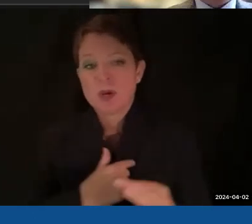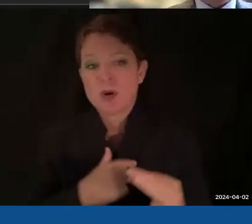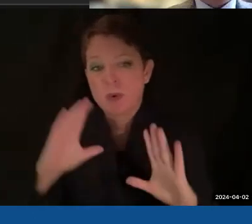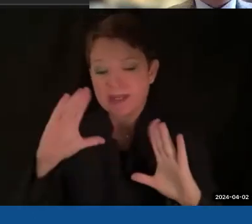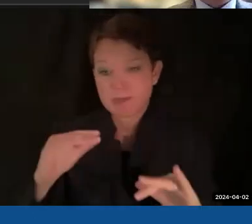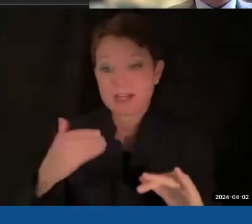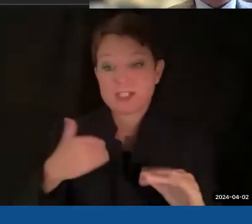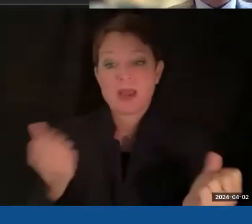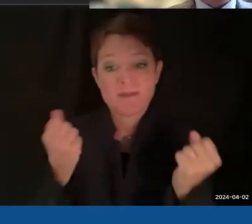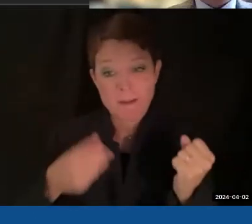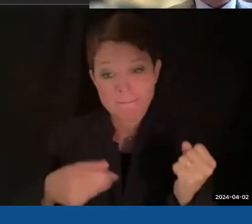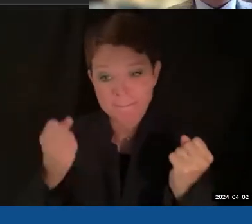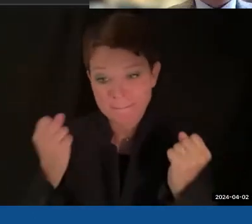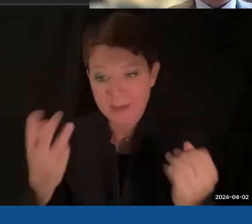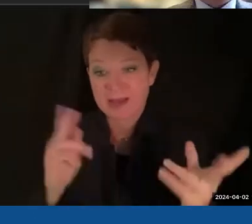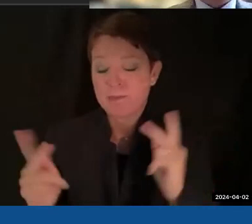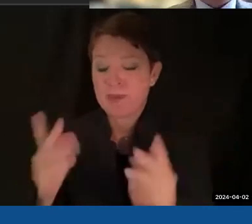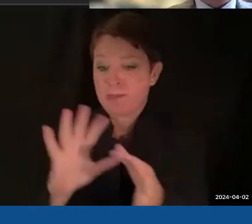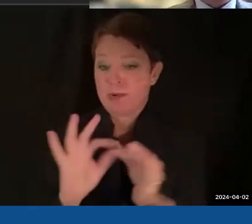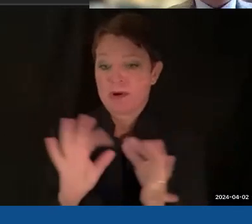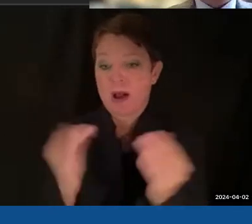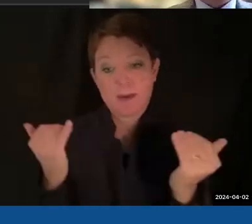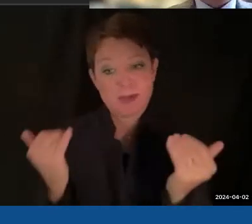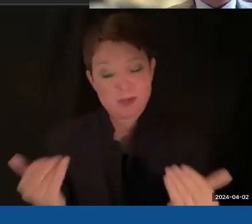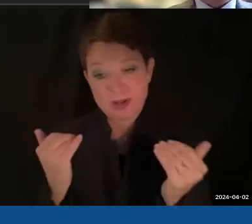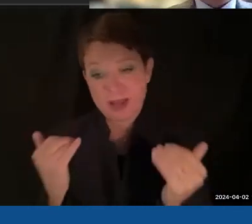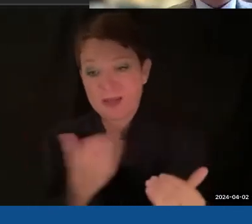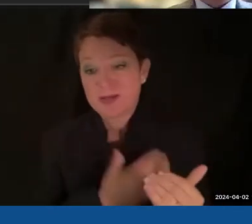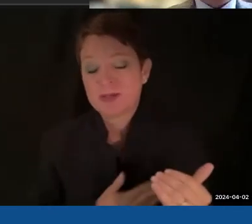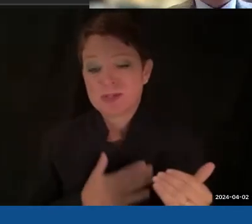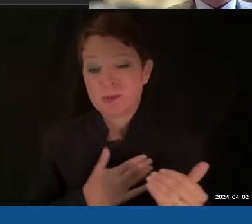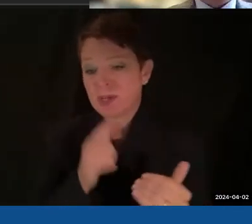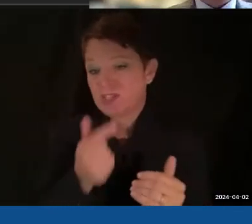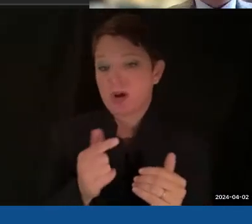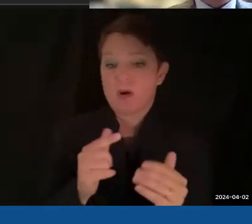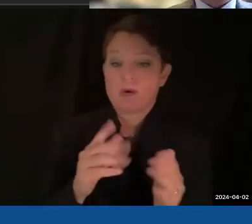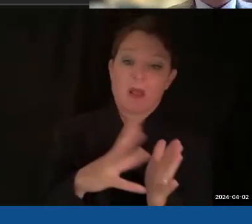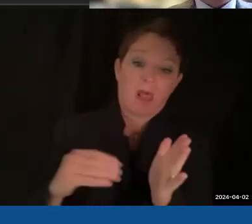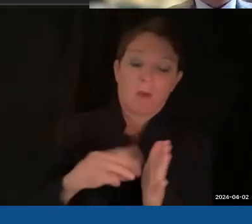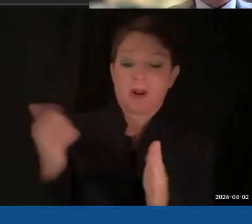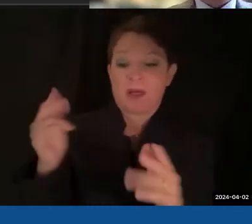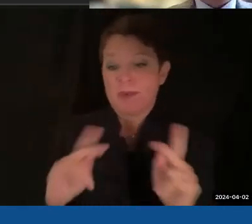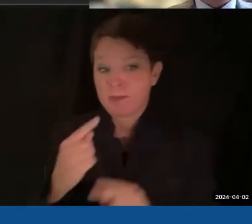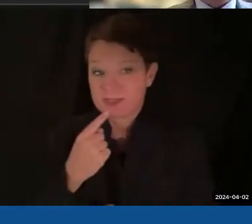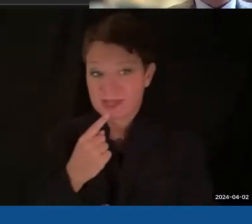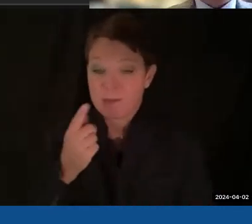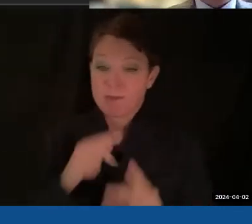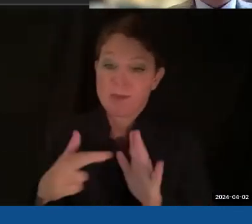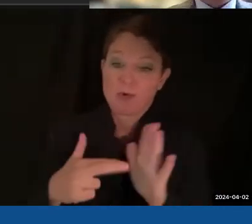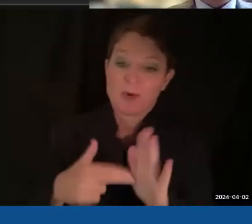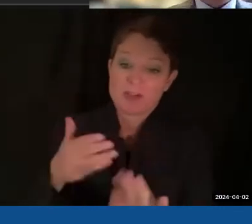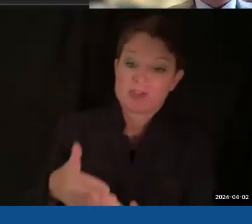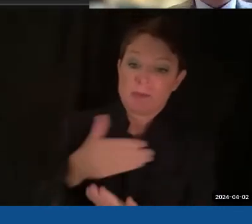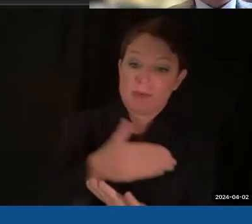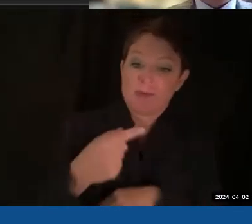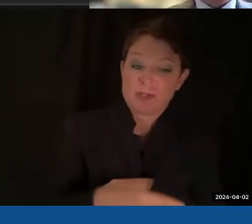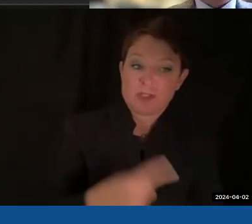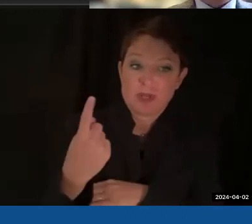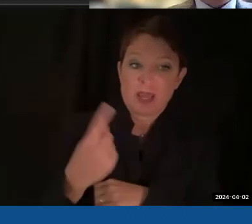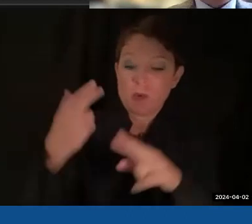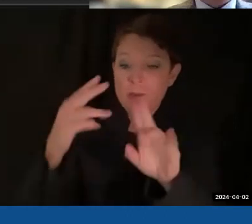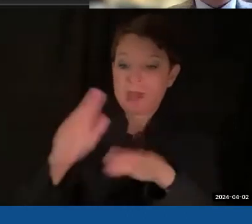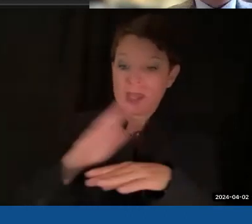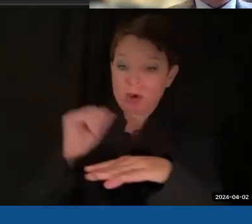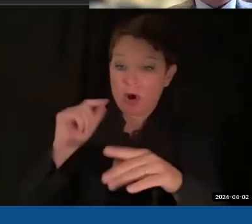to have a large number of participants today. And participants who registered in advance to comment today will be